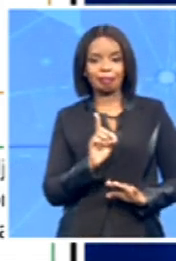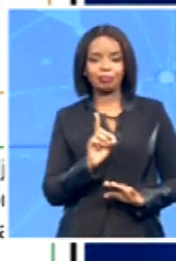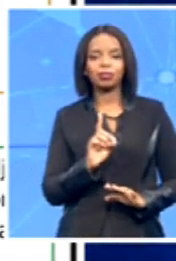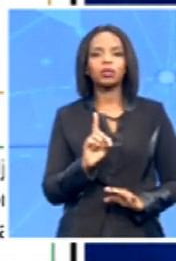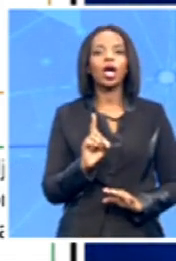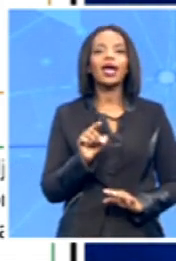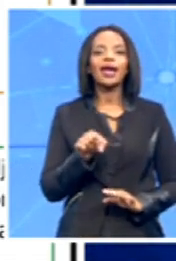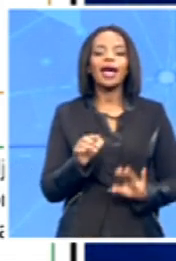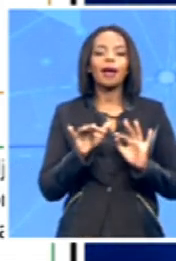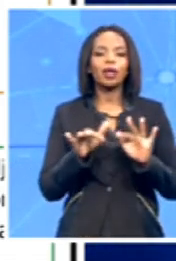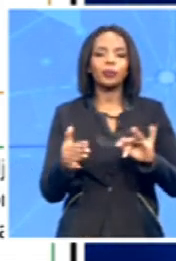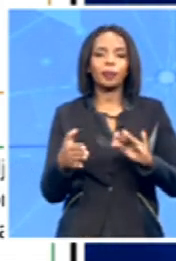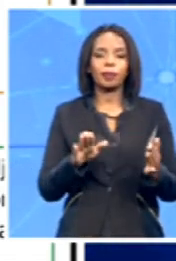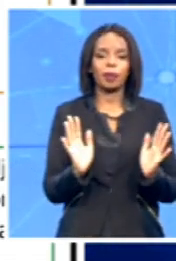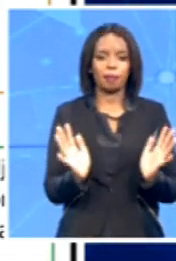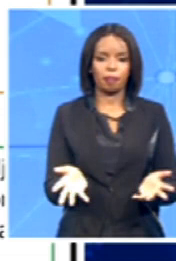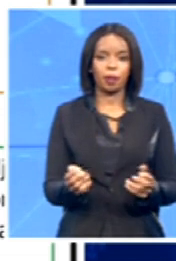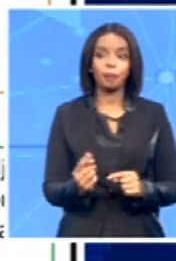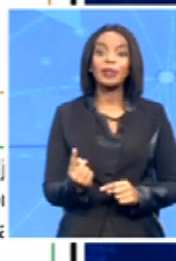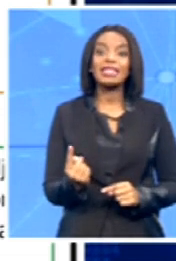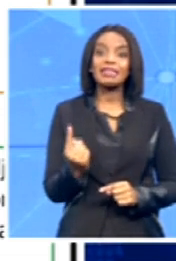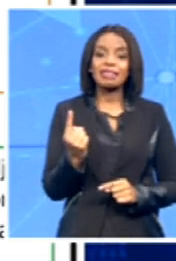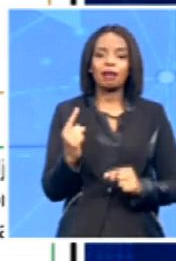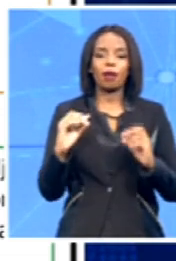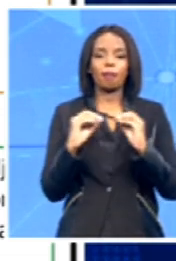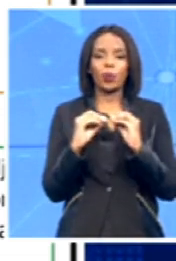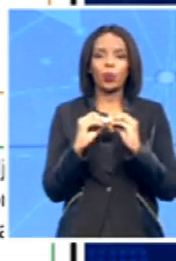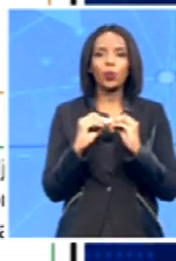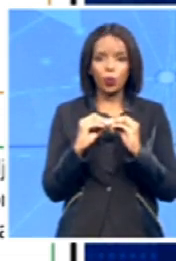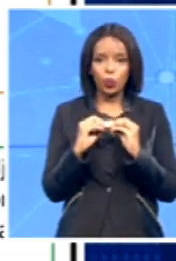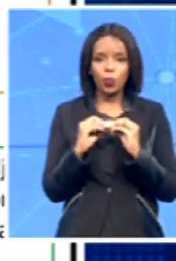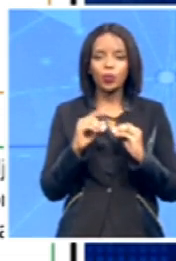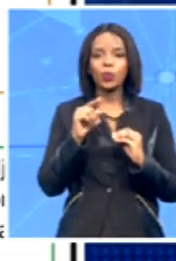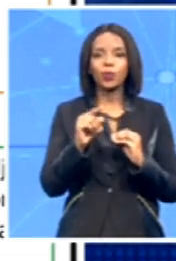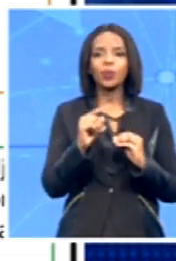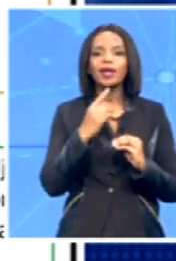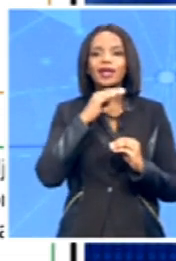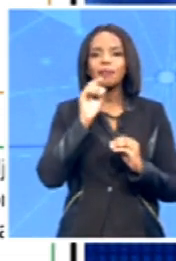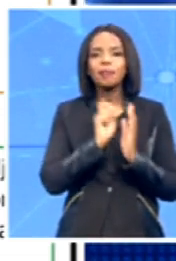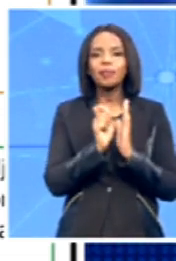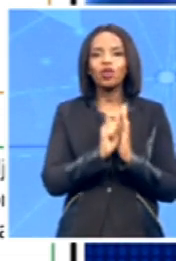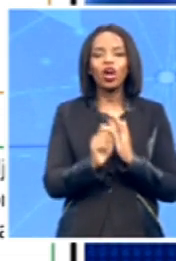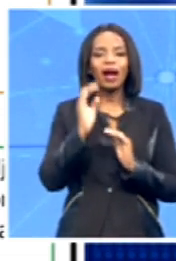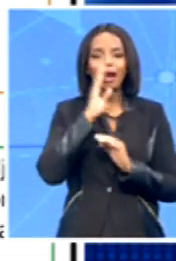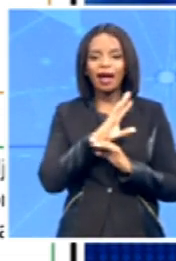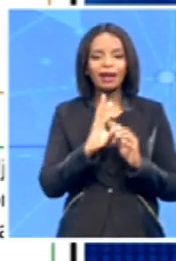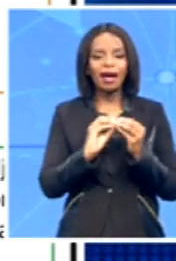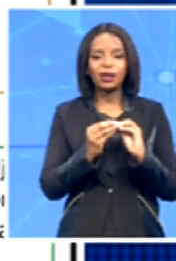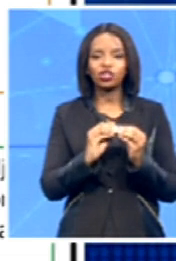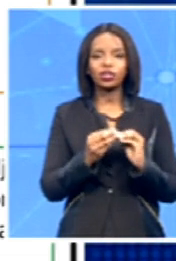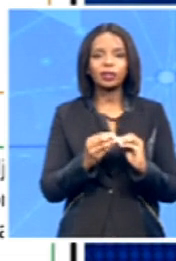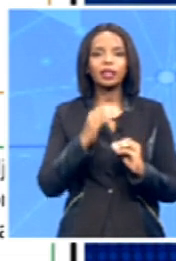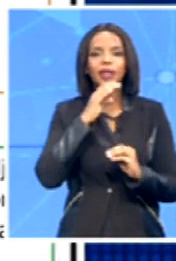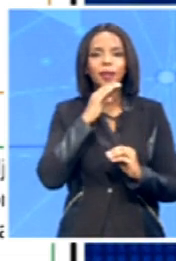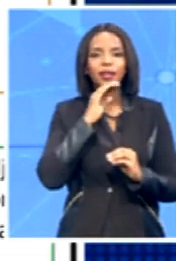unadjusted, and I'll explain what unadjusted means. Unadjusted means we've taken into consideration the things that we've normally looked at in the first, second, and third wave, which